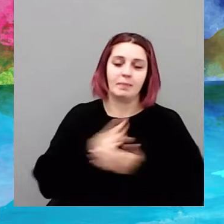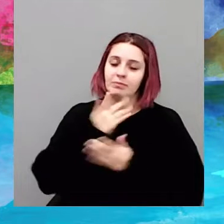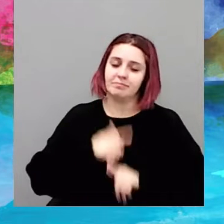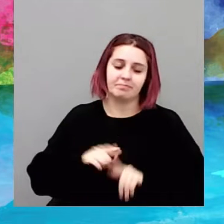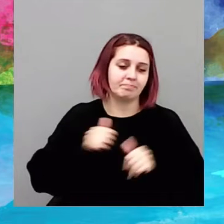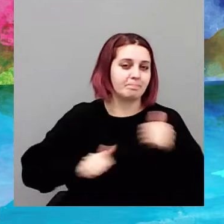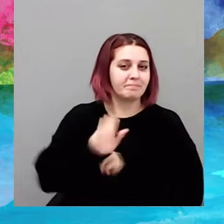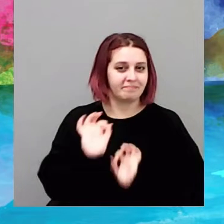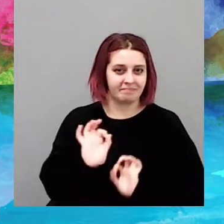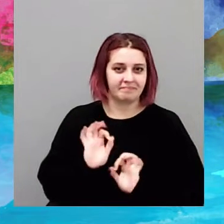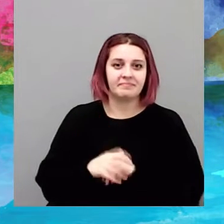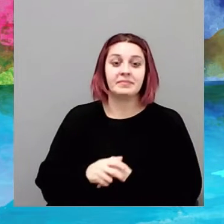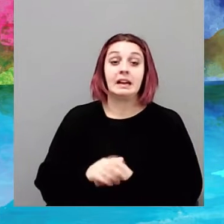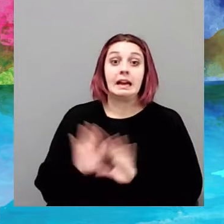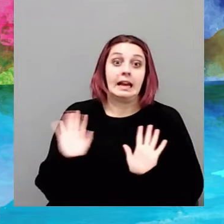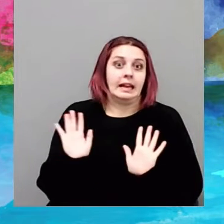And